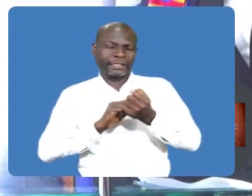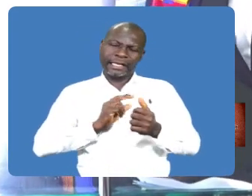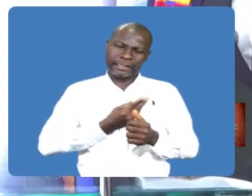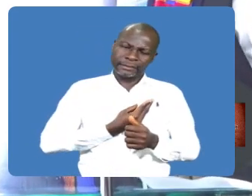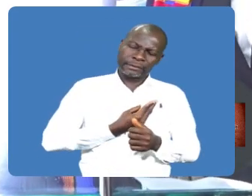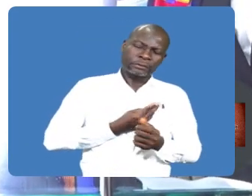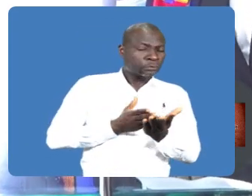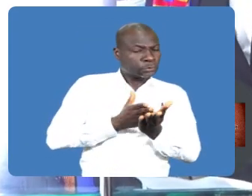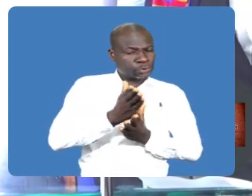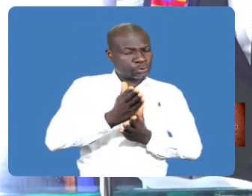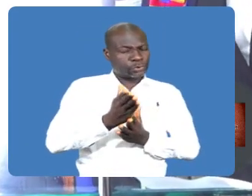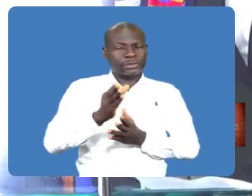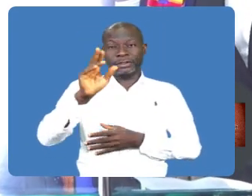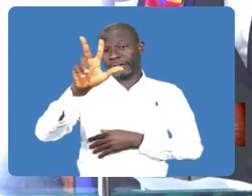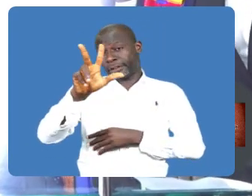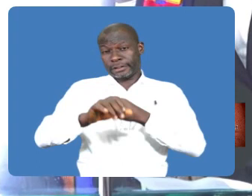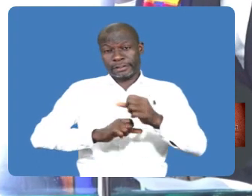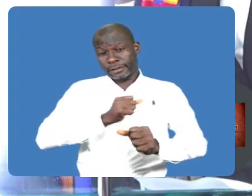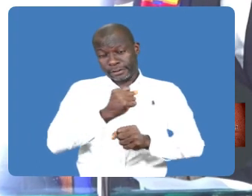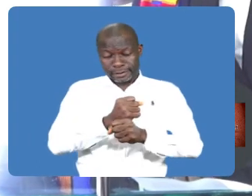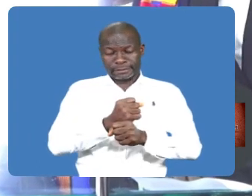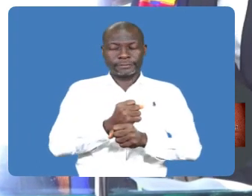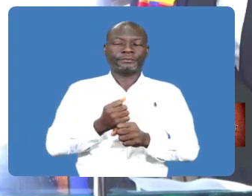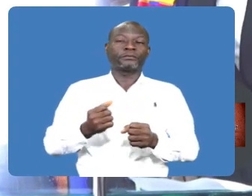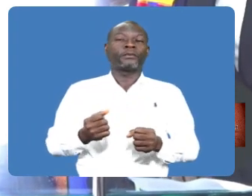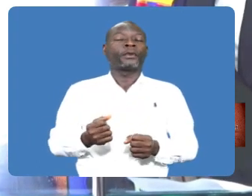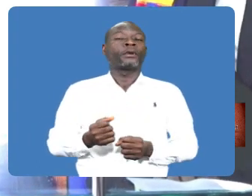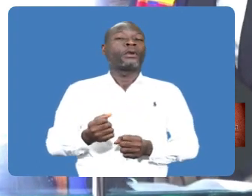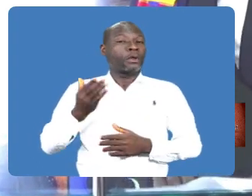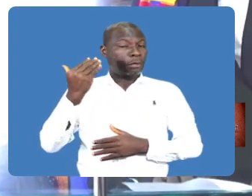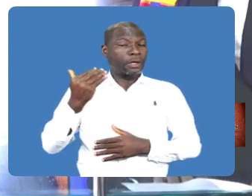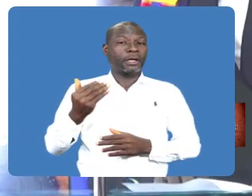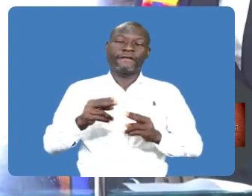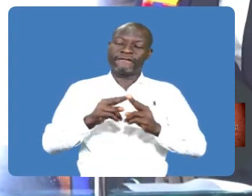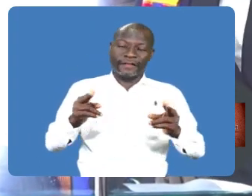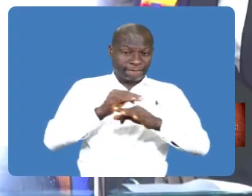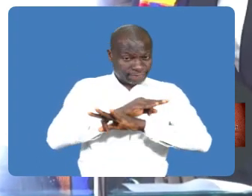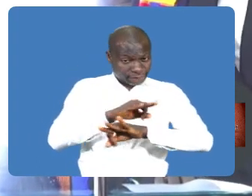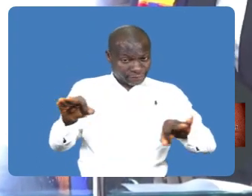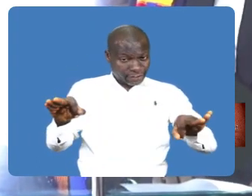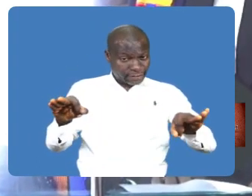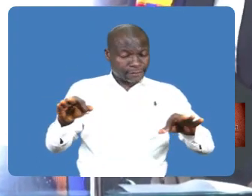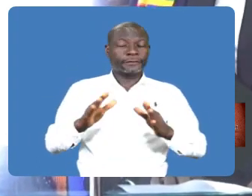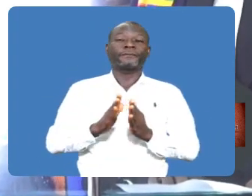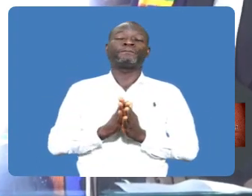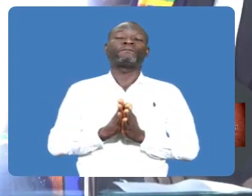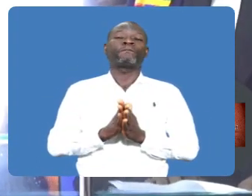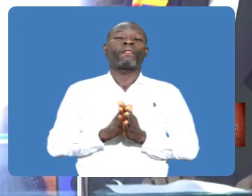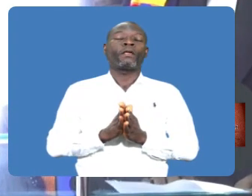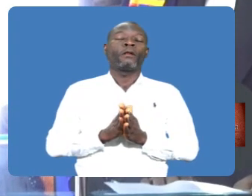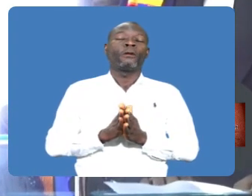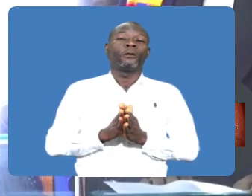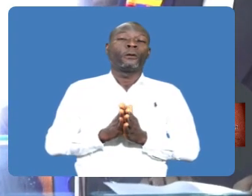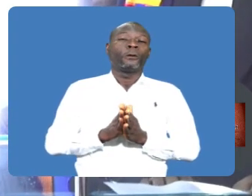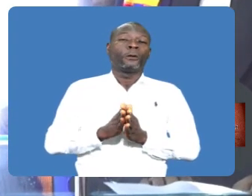sponsors. Through these 3 years, our studies here and our stay was totally free of charge.